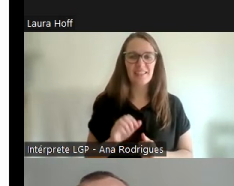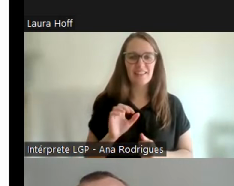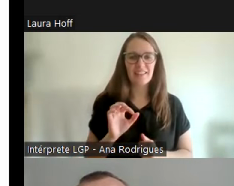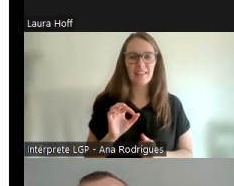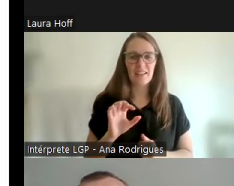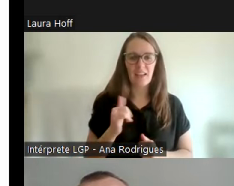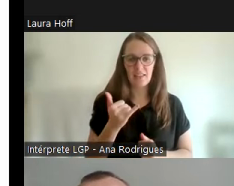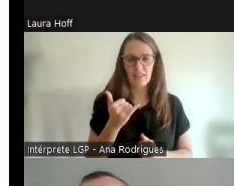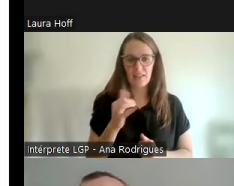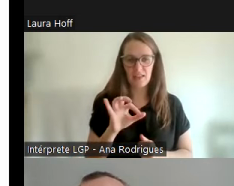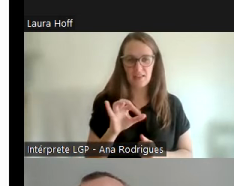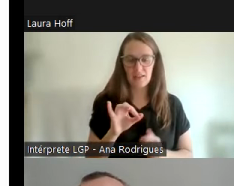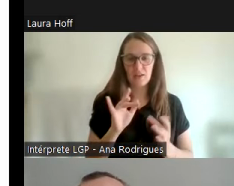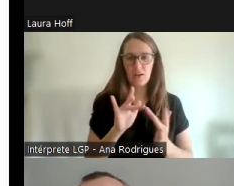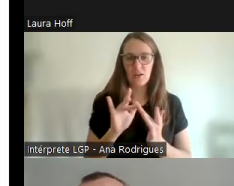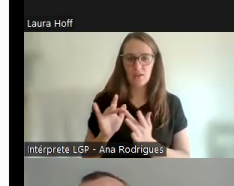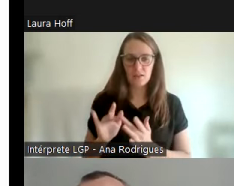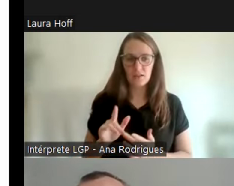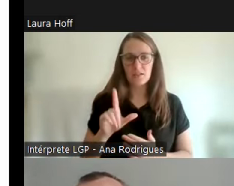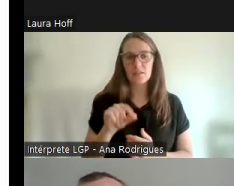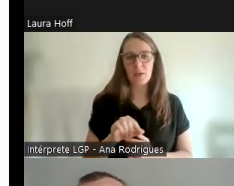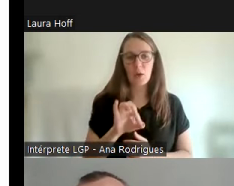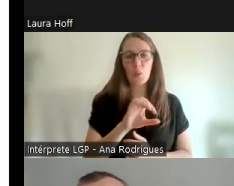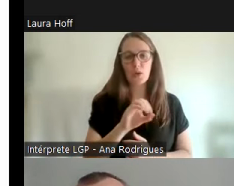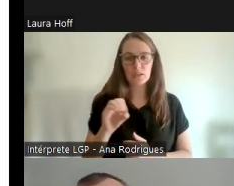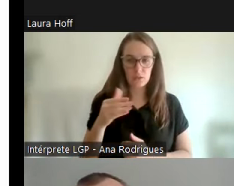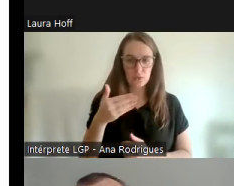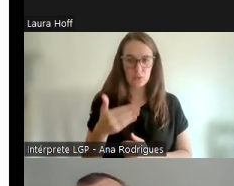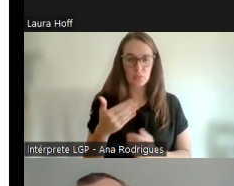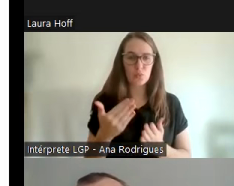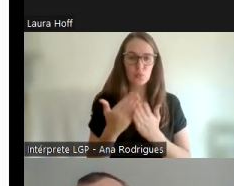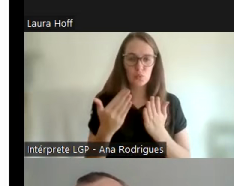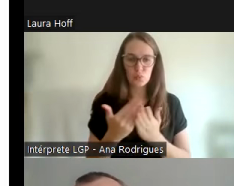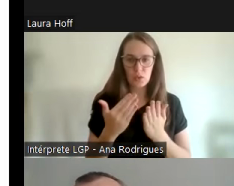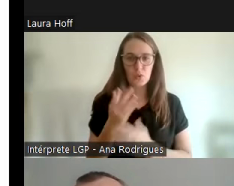800 Hungarian students and